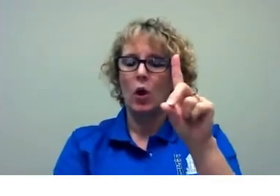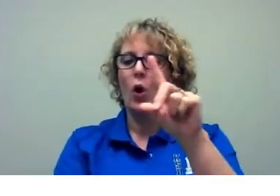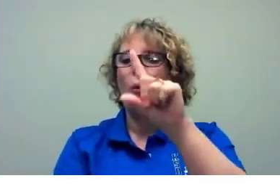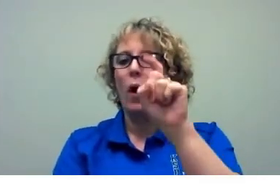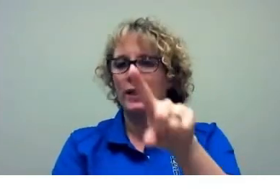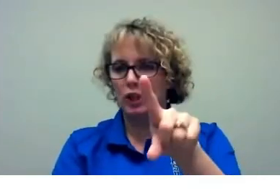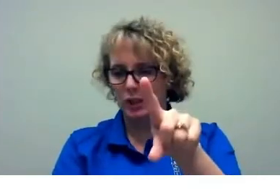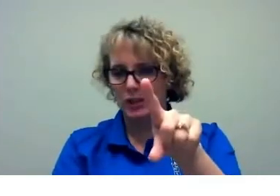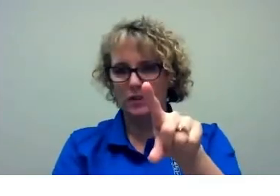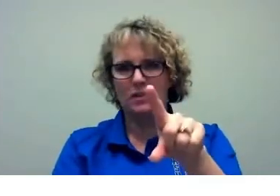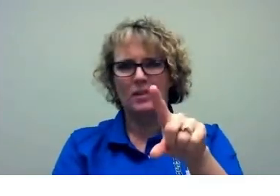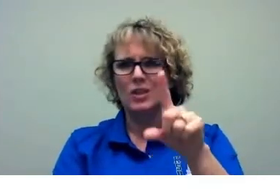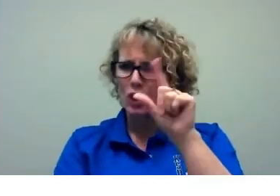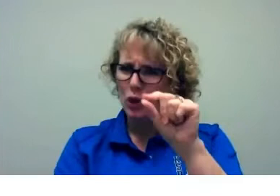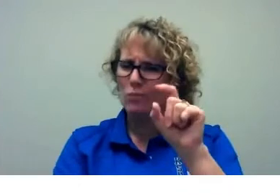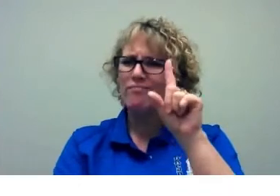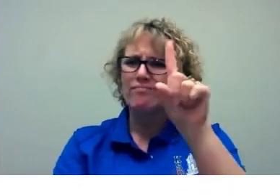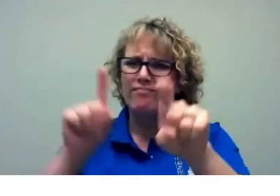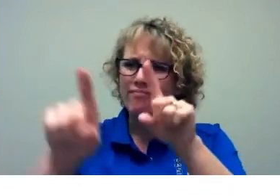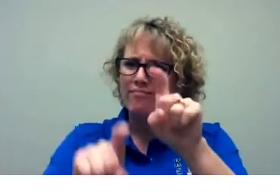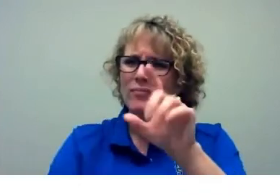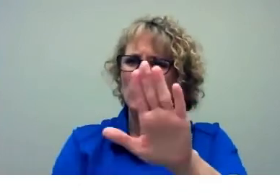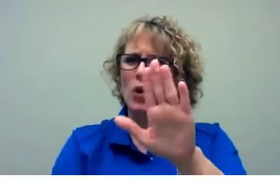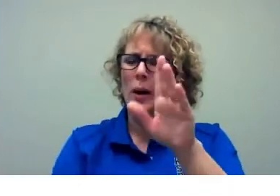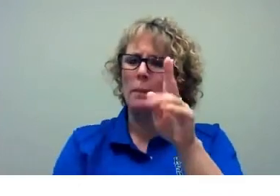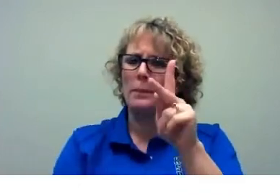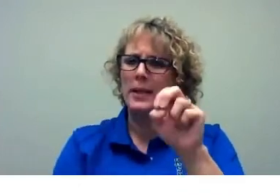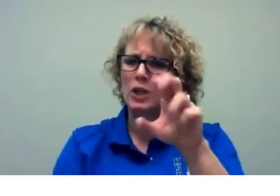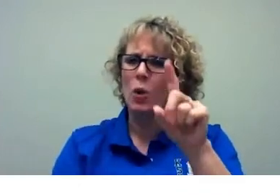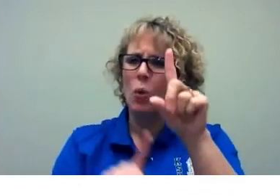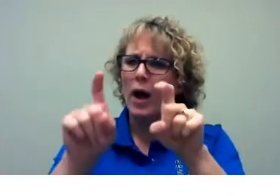The next one is open-ended questions.